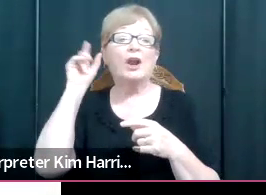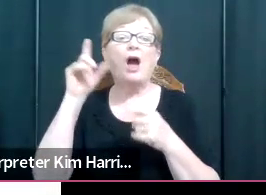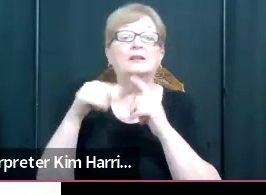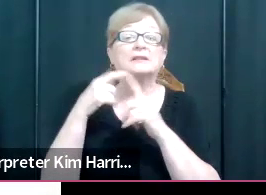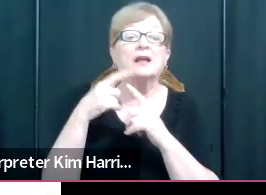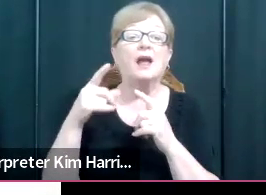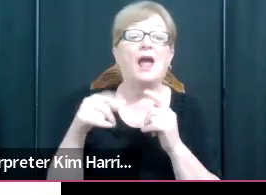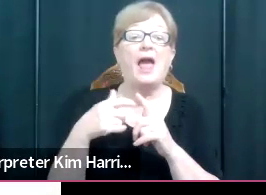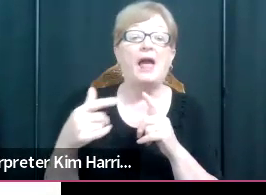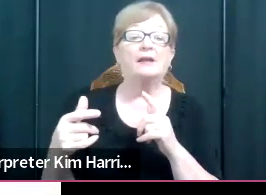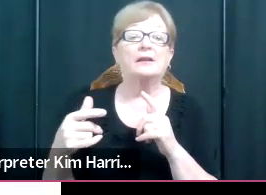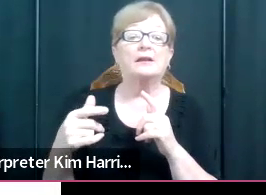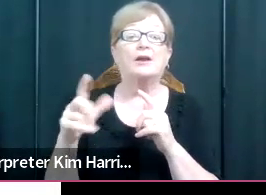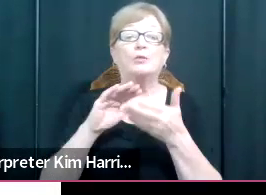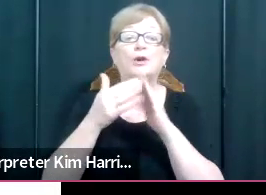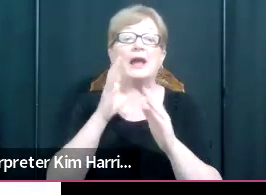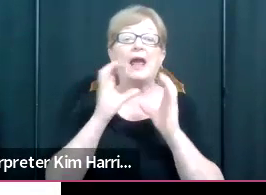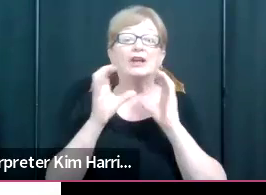augmentative and alternative communication,